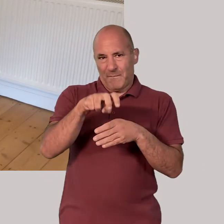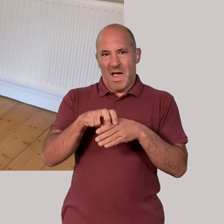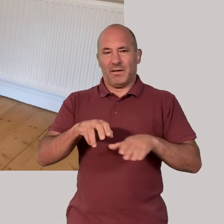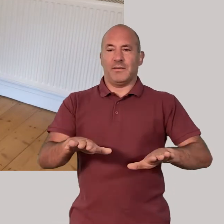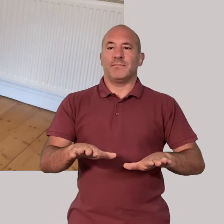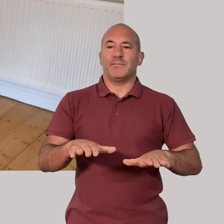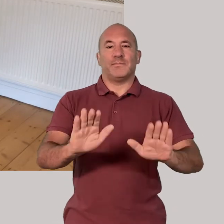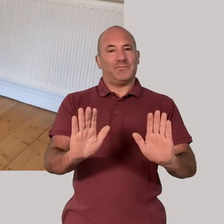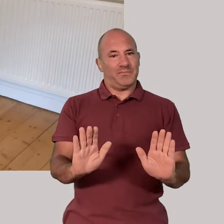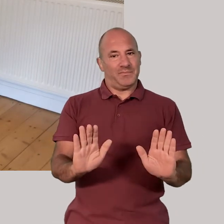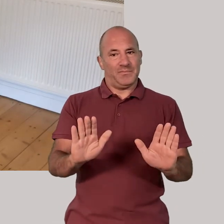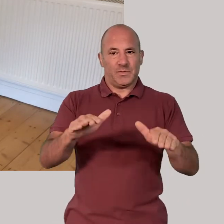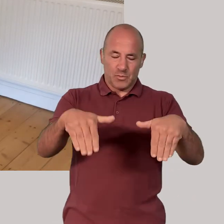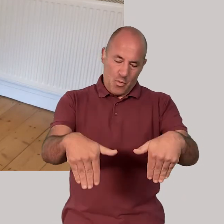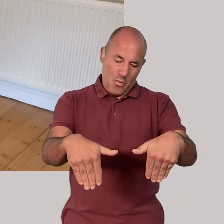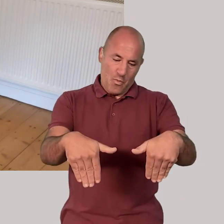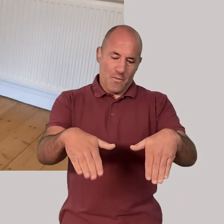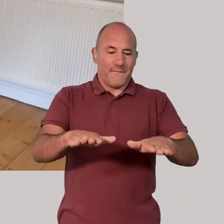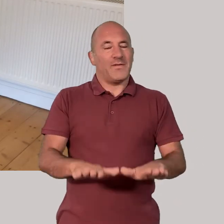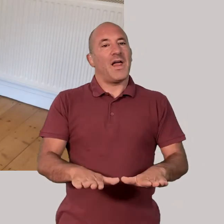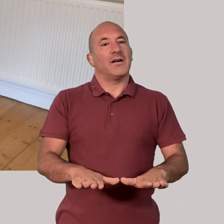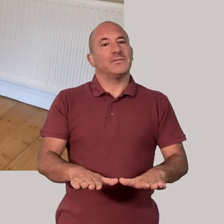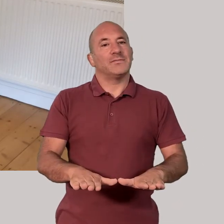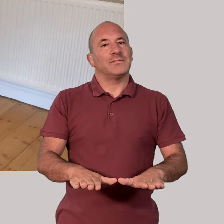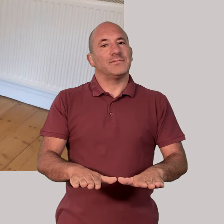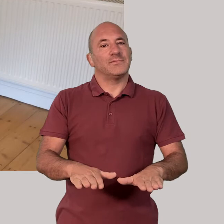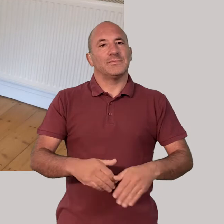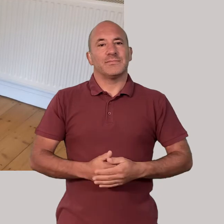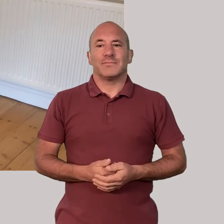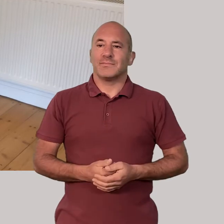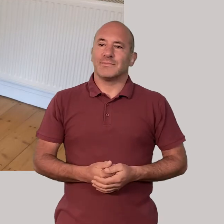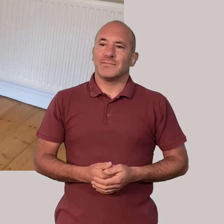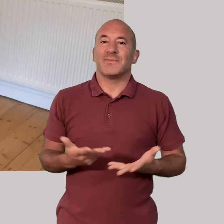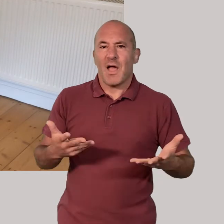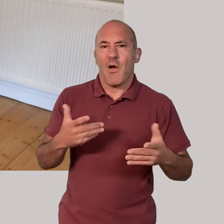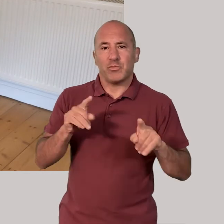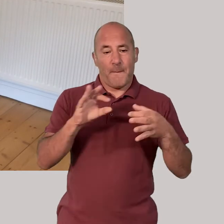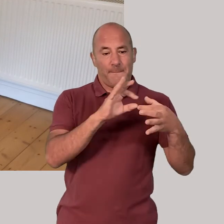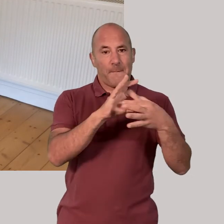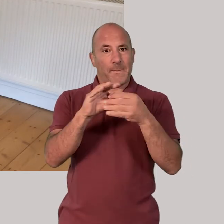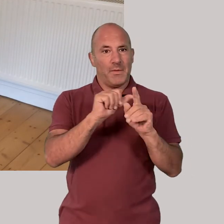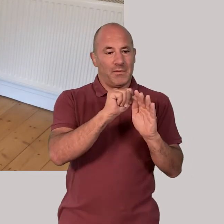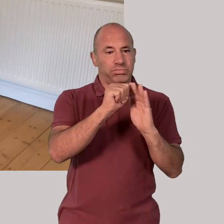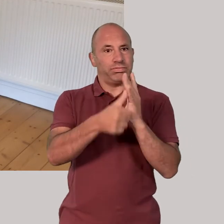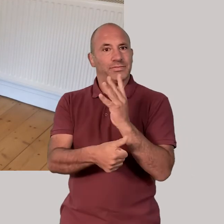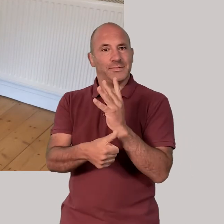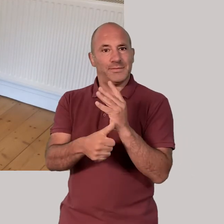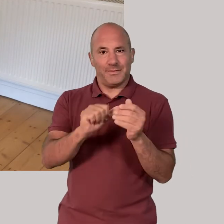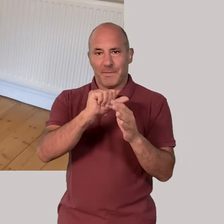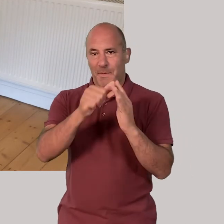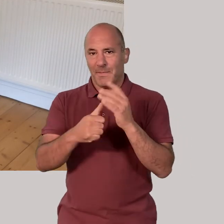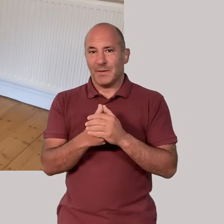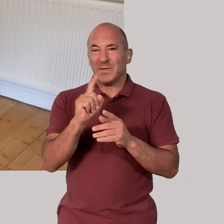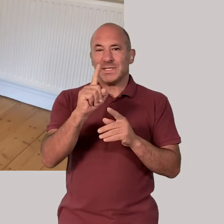bit. Heels, toes, flat. So let's try and put those together now in a